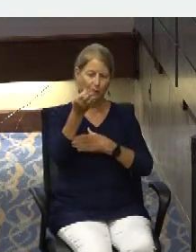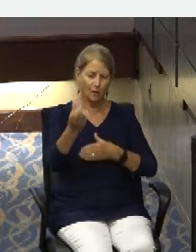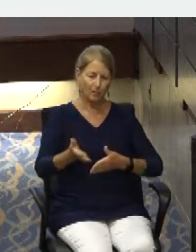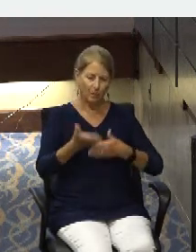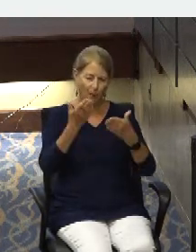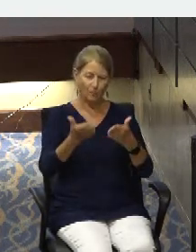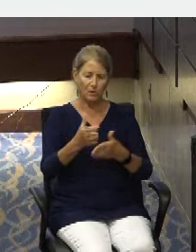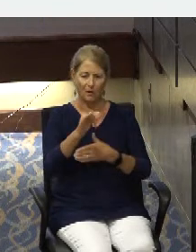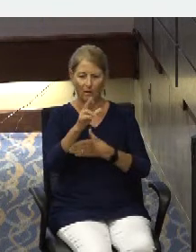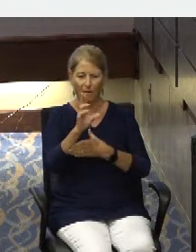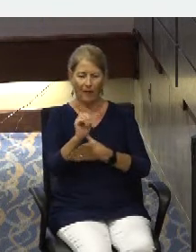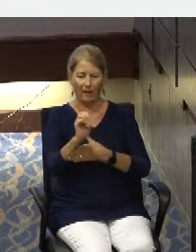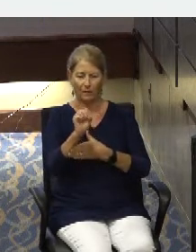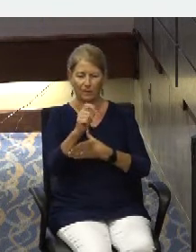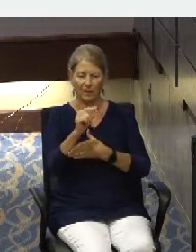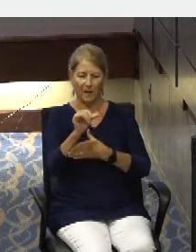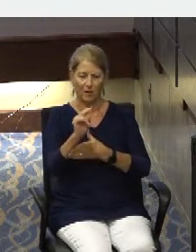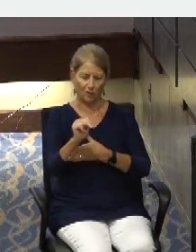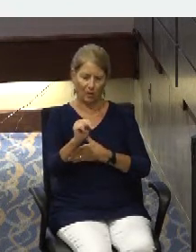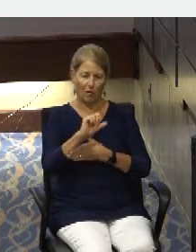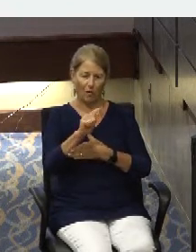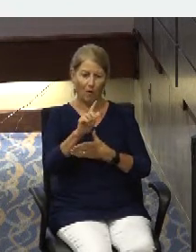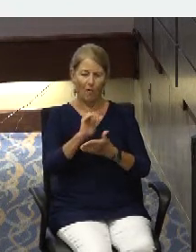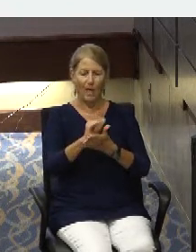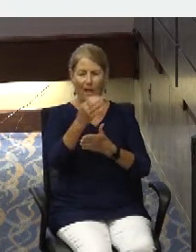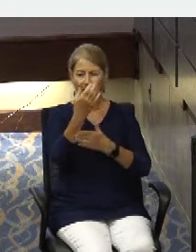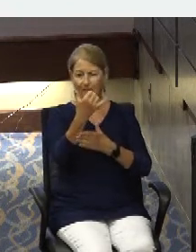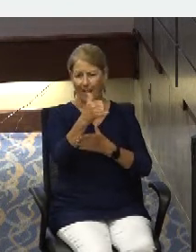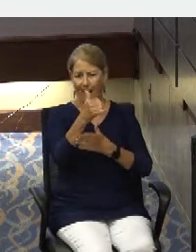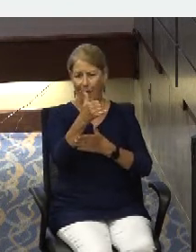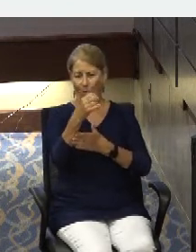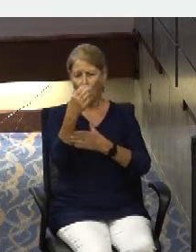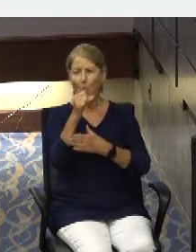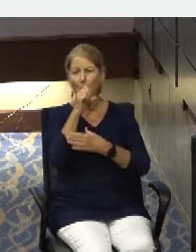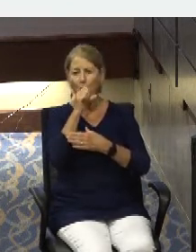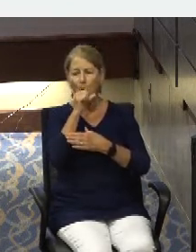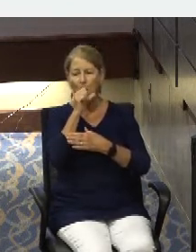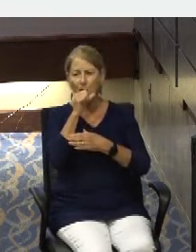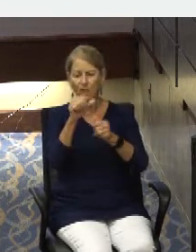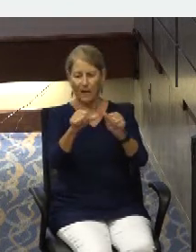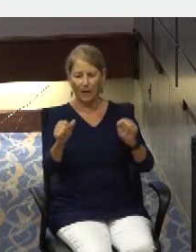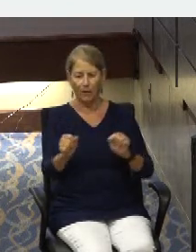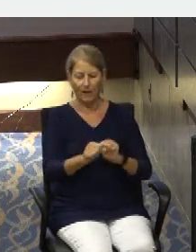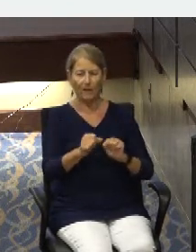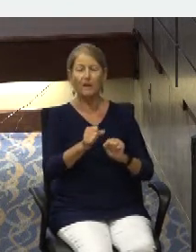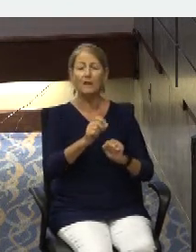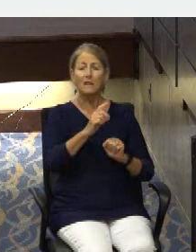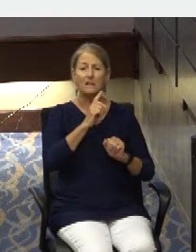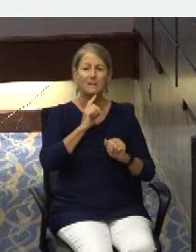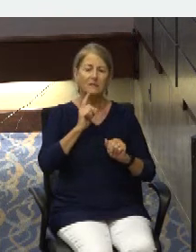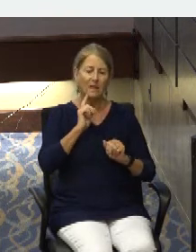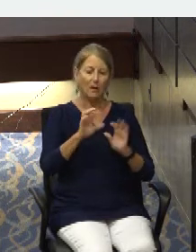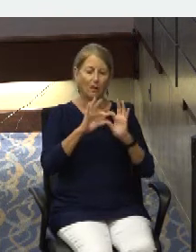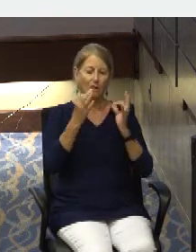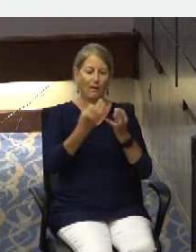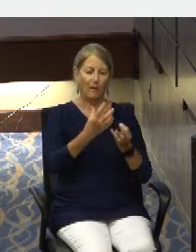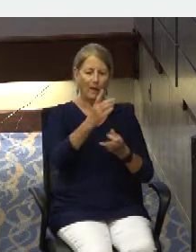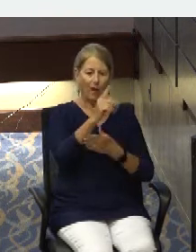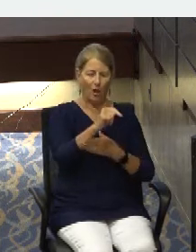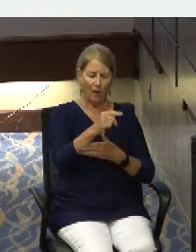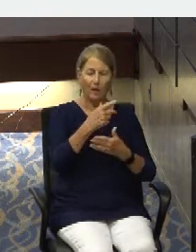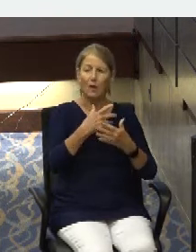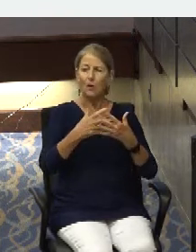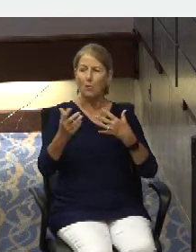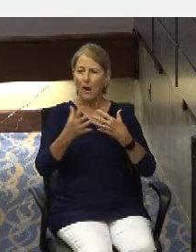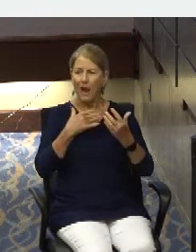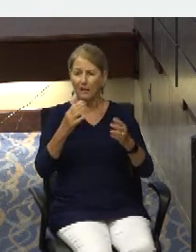station here. All of this kind of yellow-orange area would be single-family lots. The green areas would be open